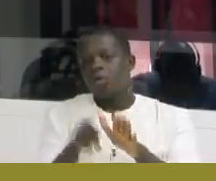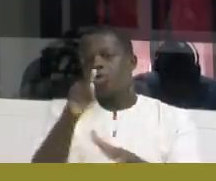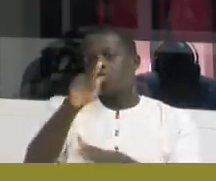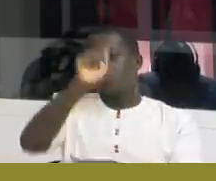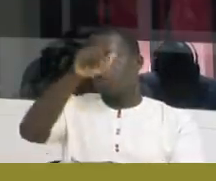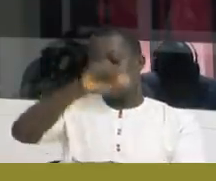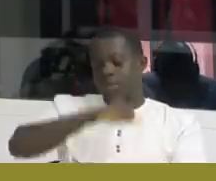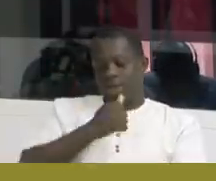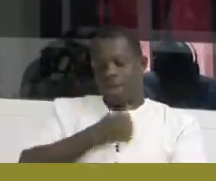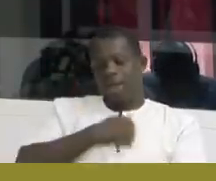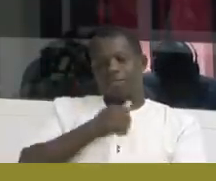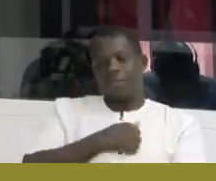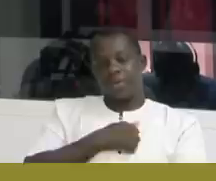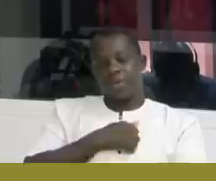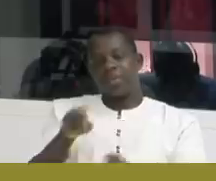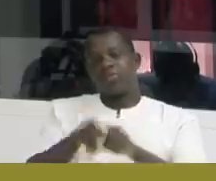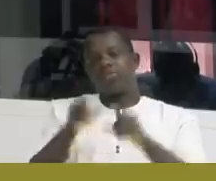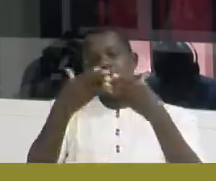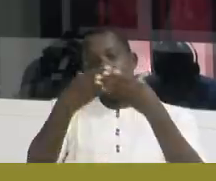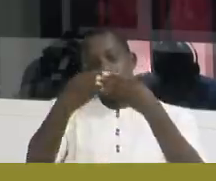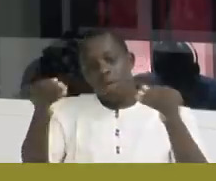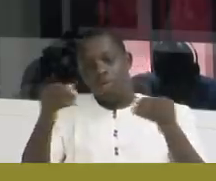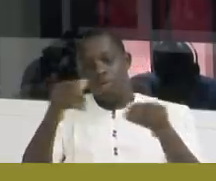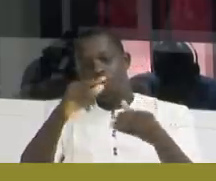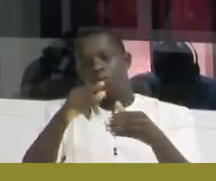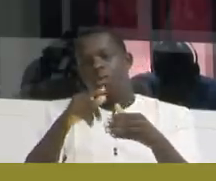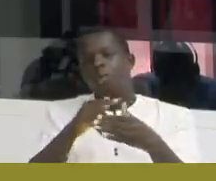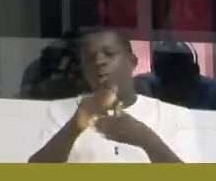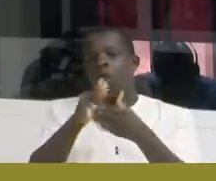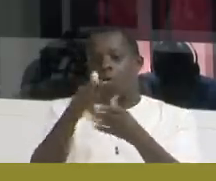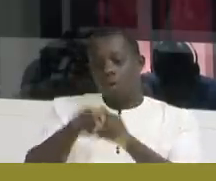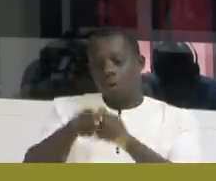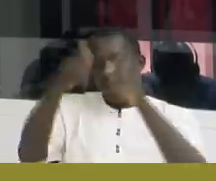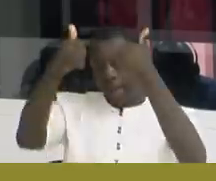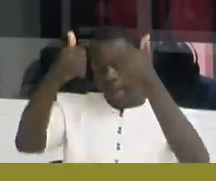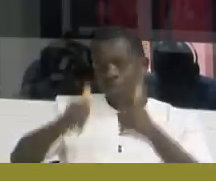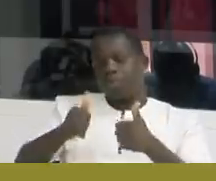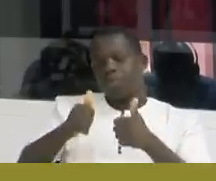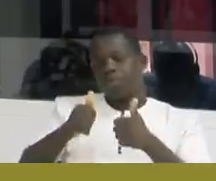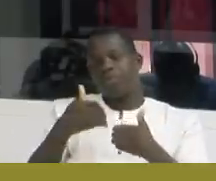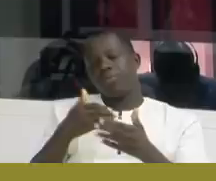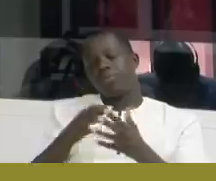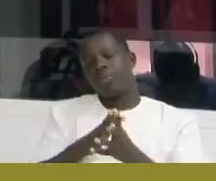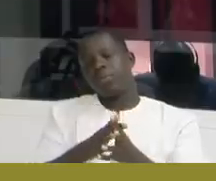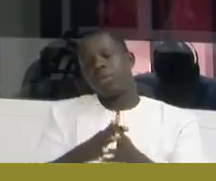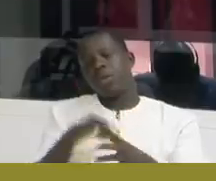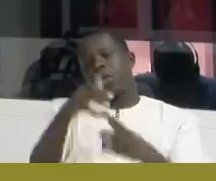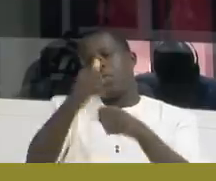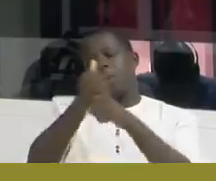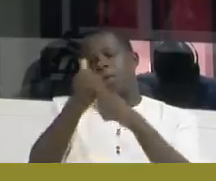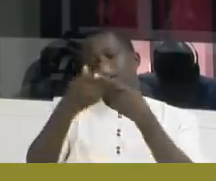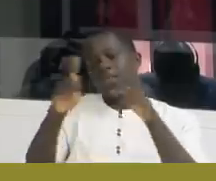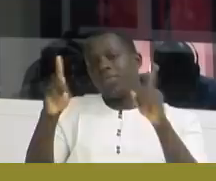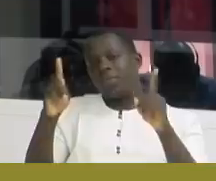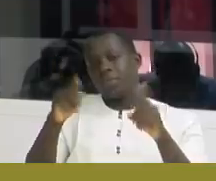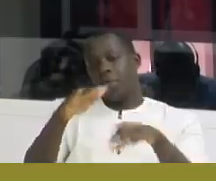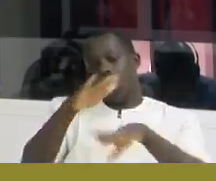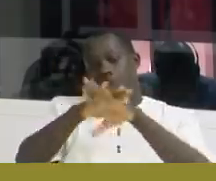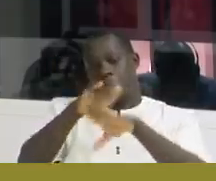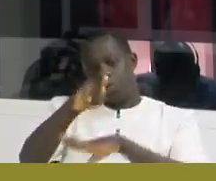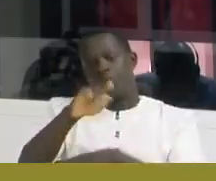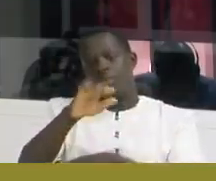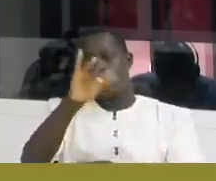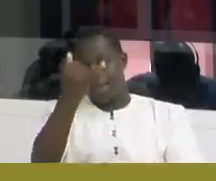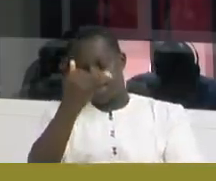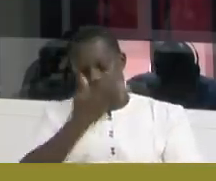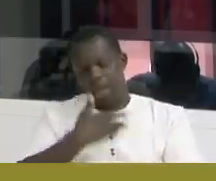threat is imminent or whether the threat is averted already? Does it make a difference to you? Of course